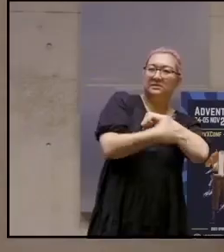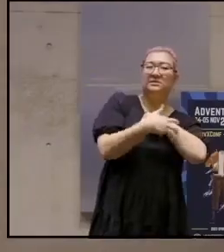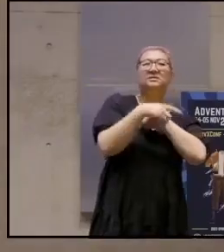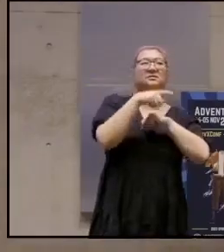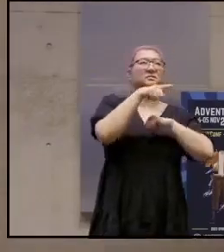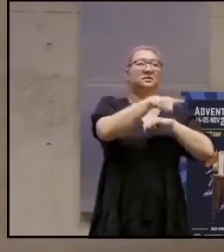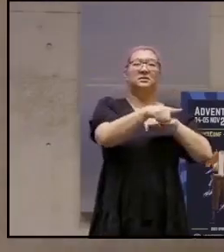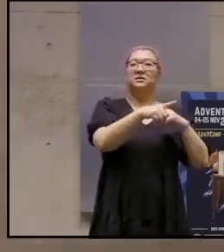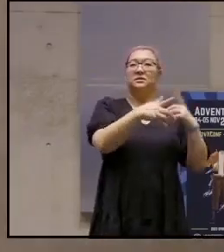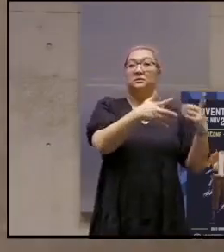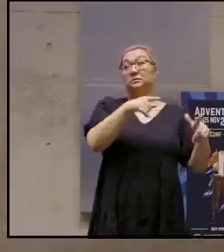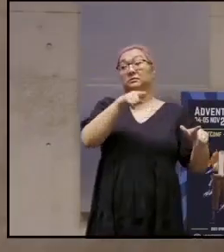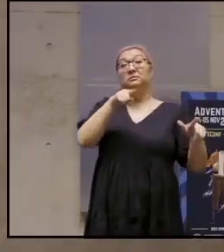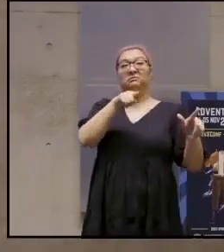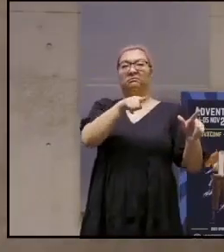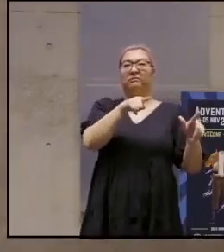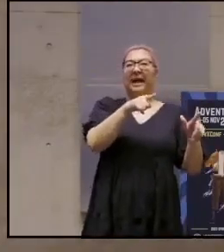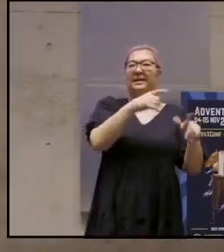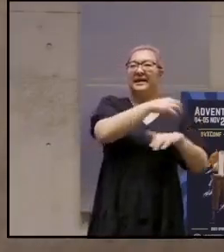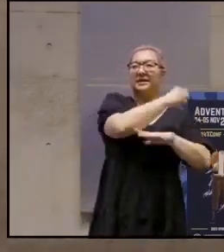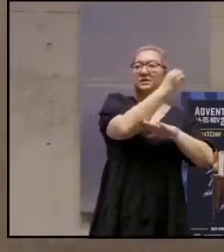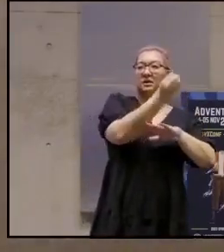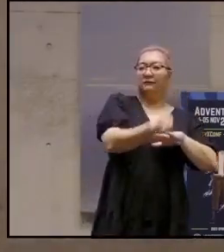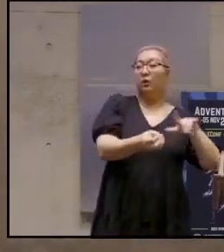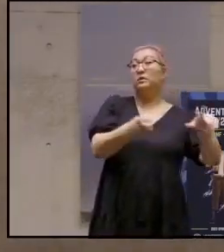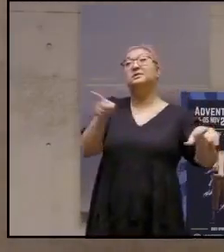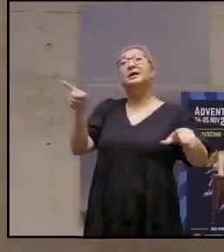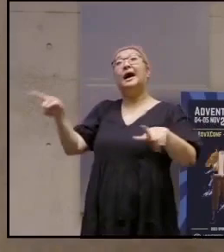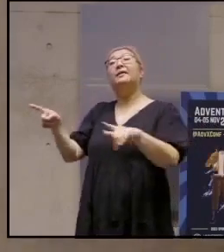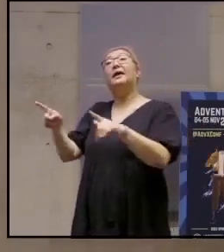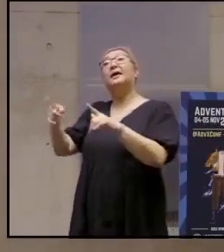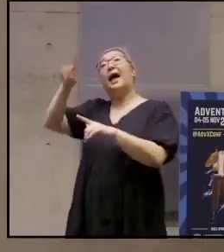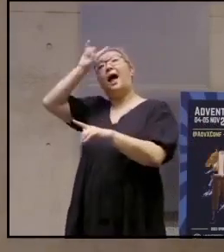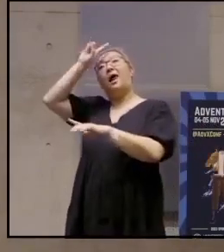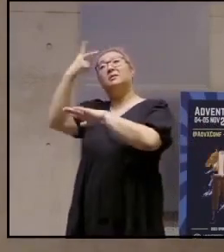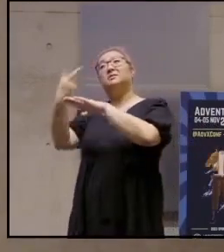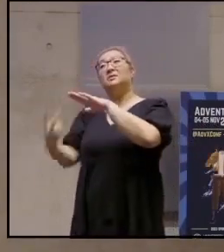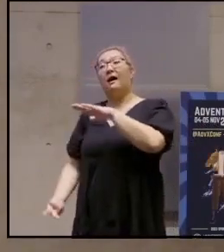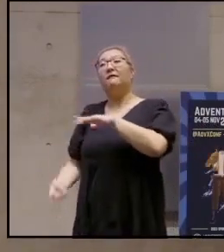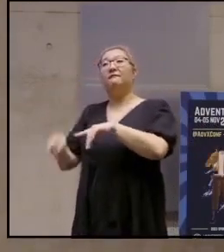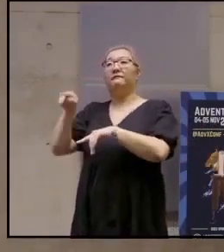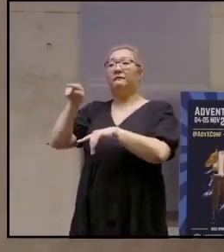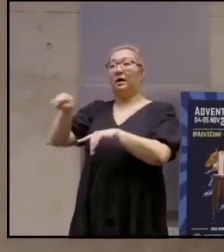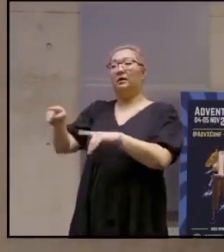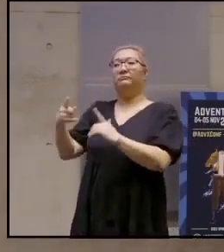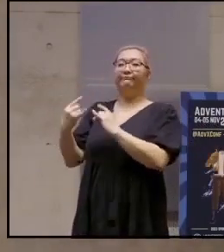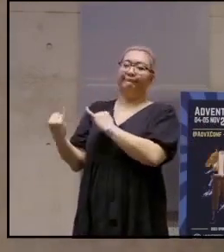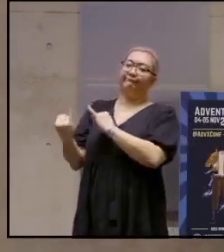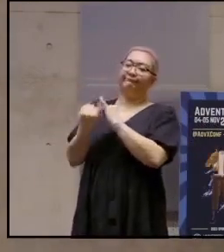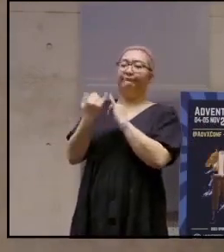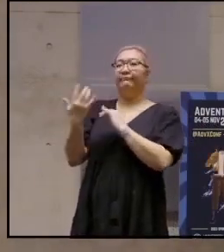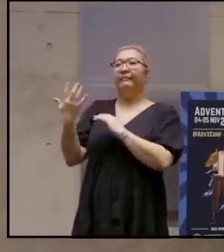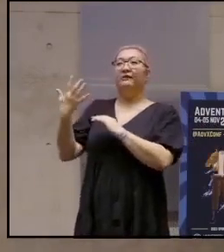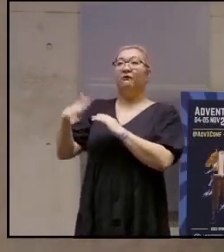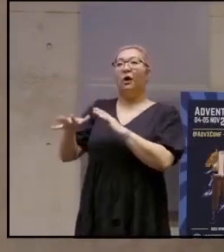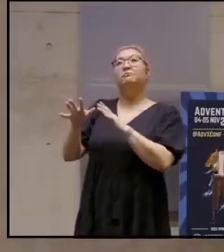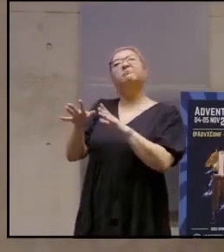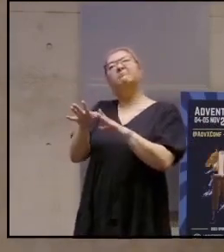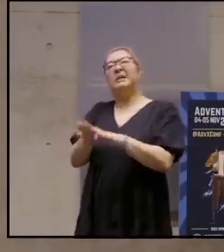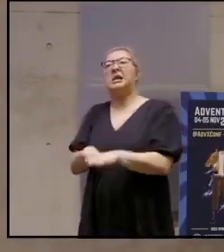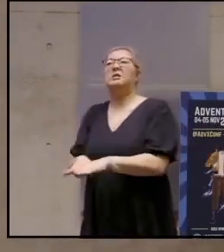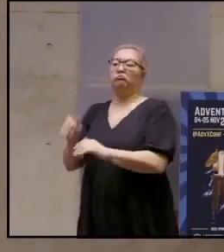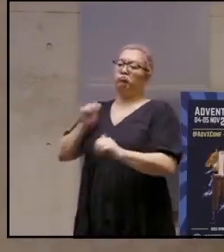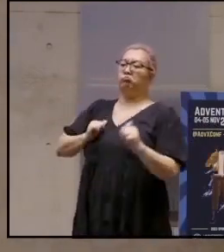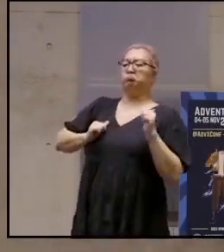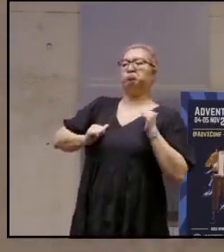2's narrative conflicts are fueled by the absurdity and ruin resulting from nationalistic arrogance. Now, these are strong